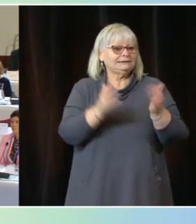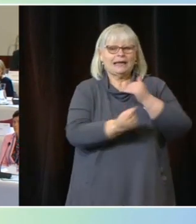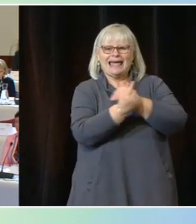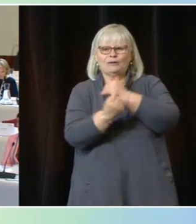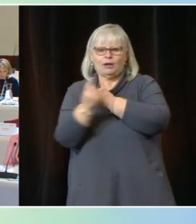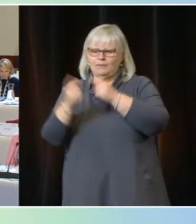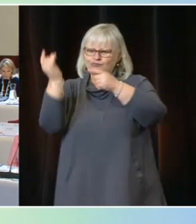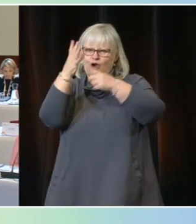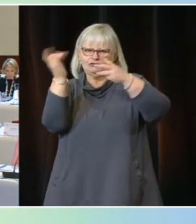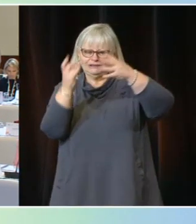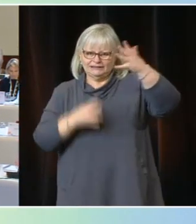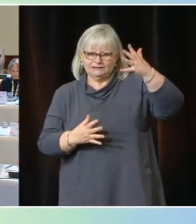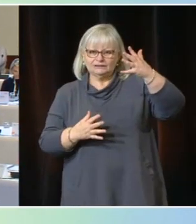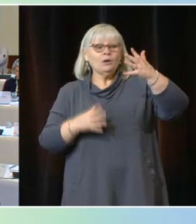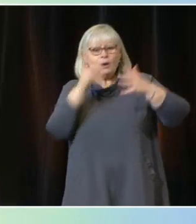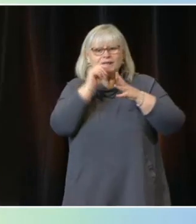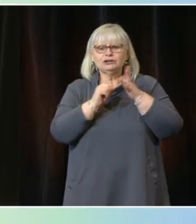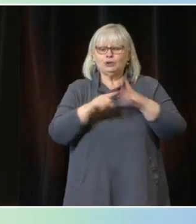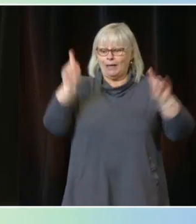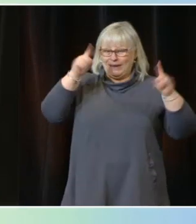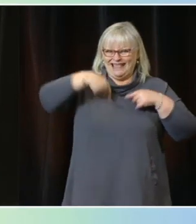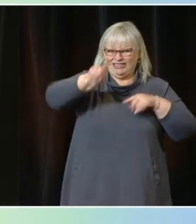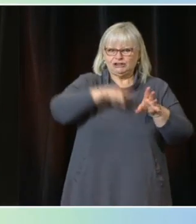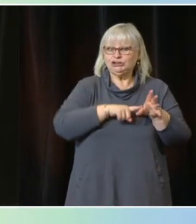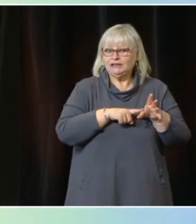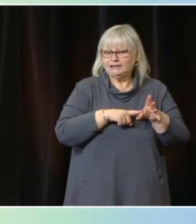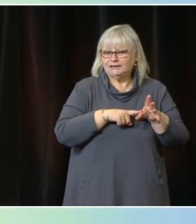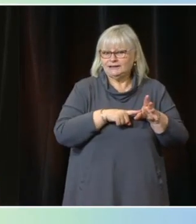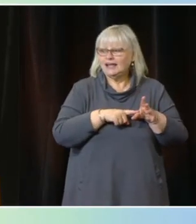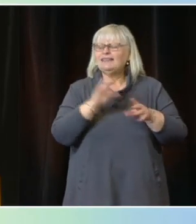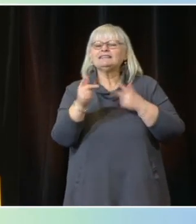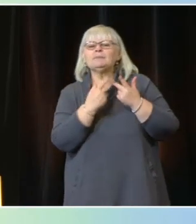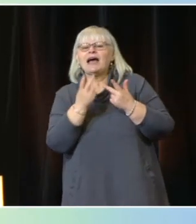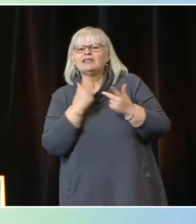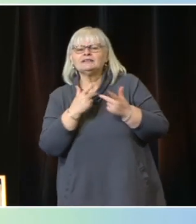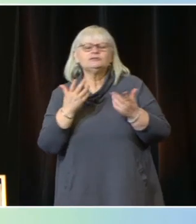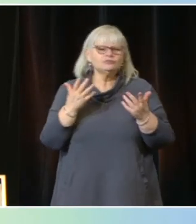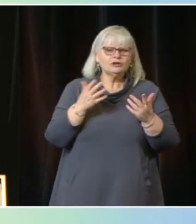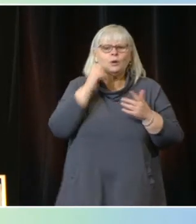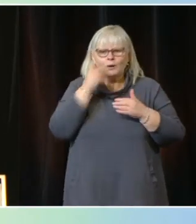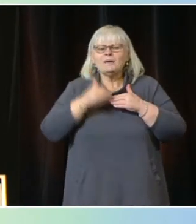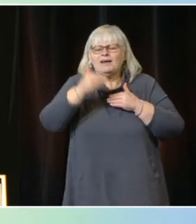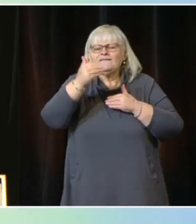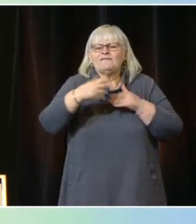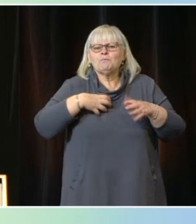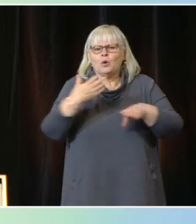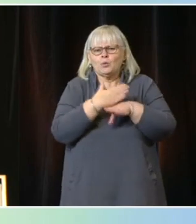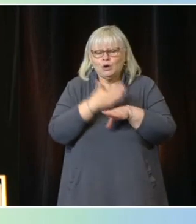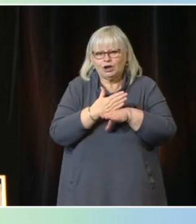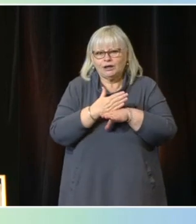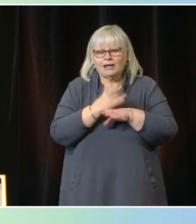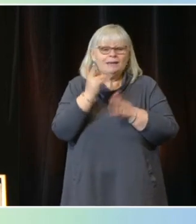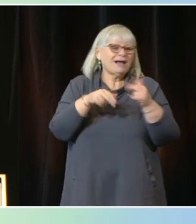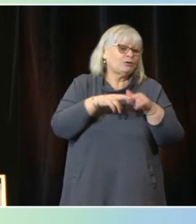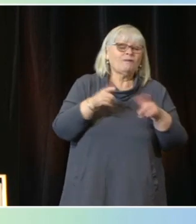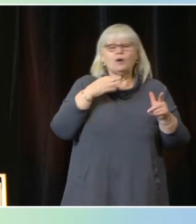the priorities we think are ready for immediate action this year and then some others that will be subject to further work whether that be as part of